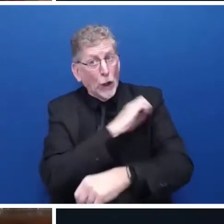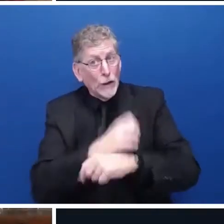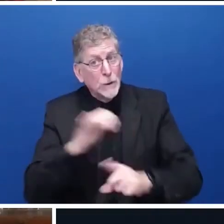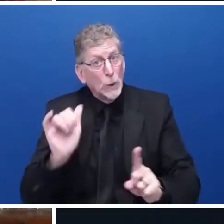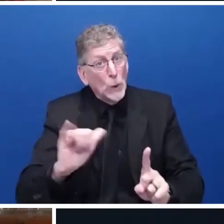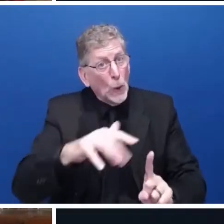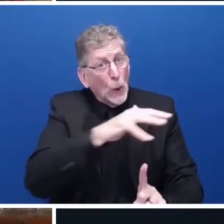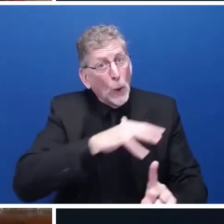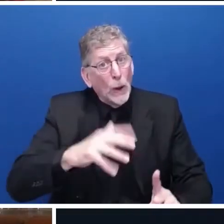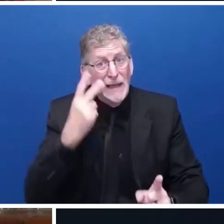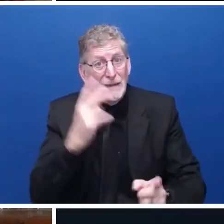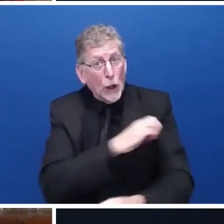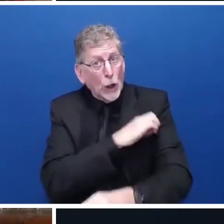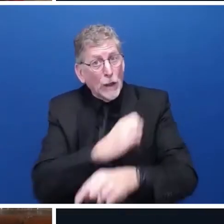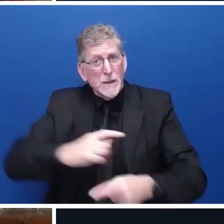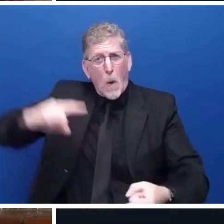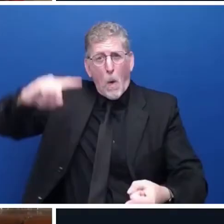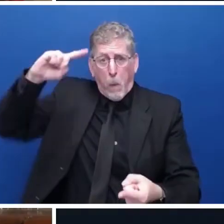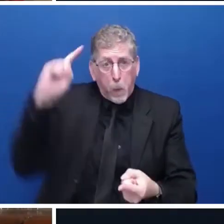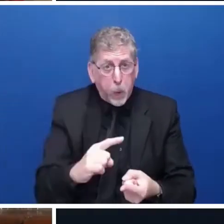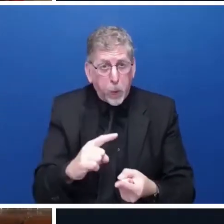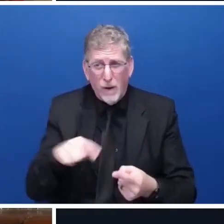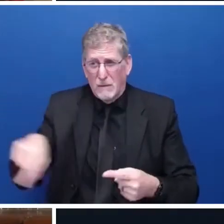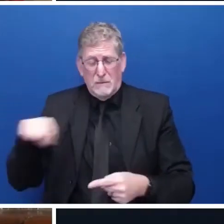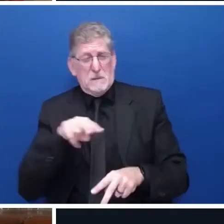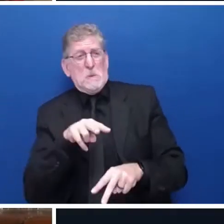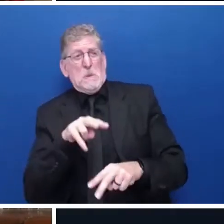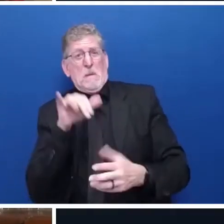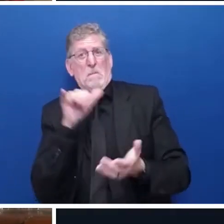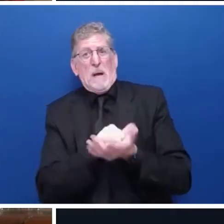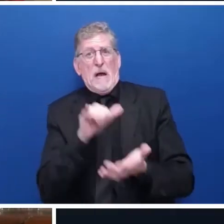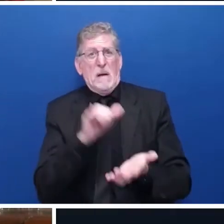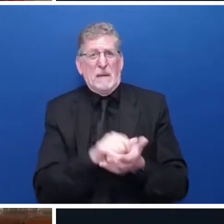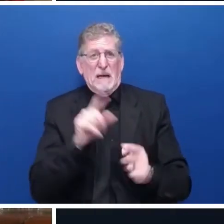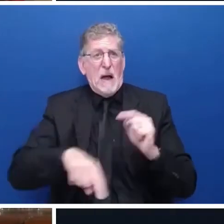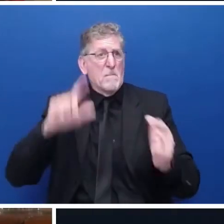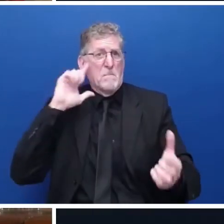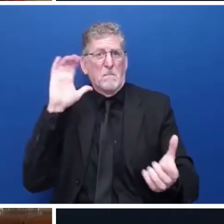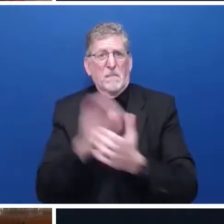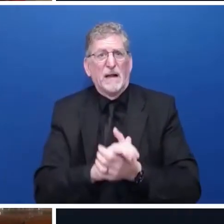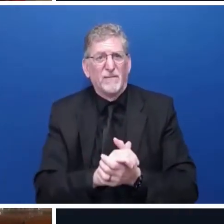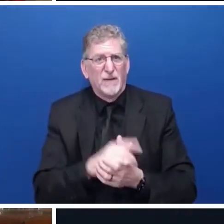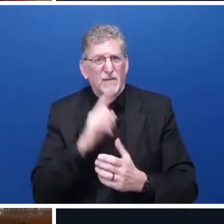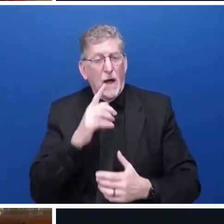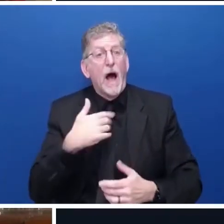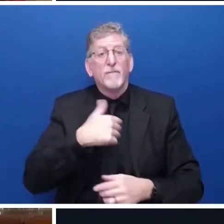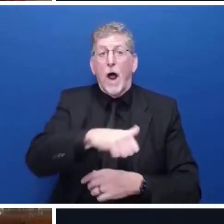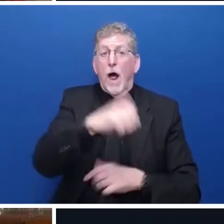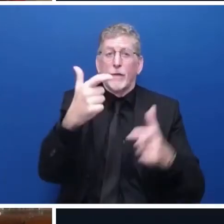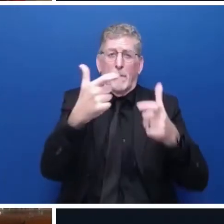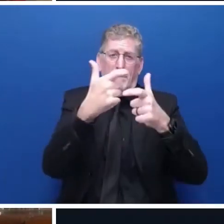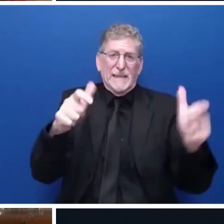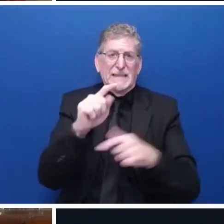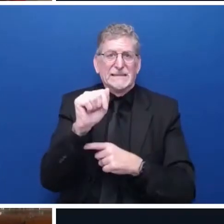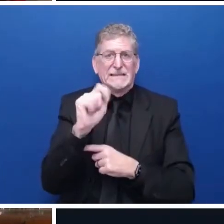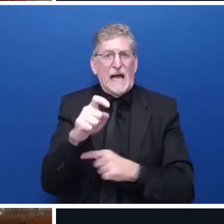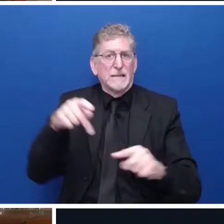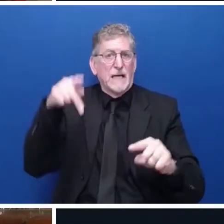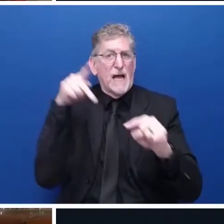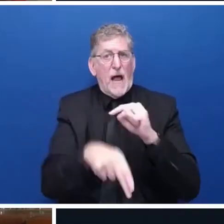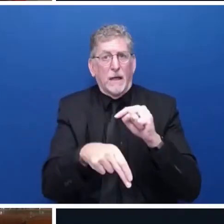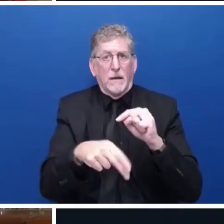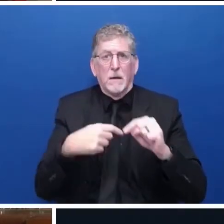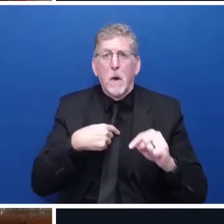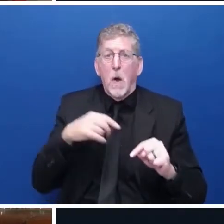believe it. It's like another big tax cut. I'm also confronting one of the biggest ripoffs